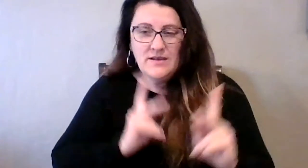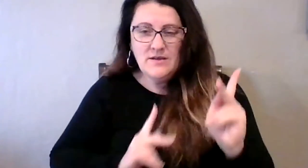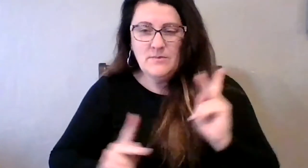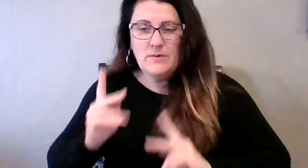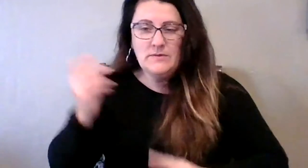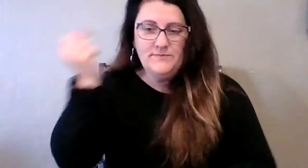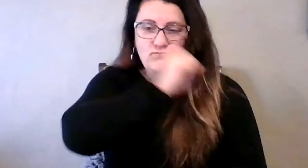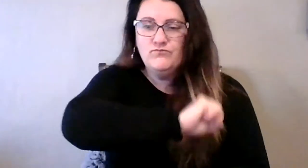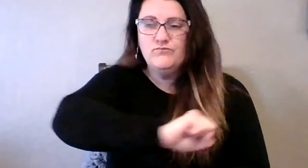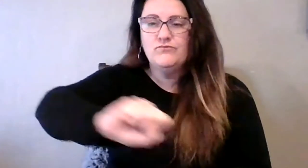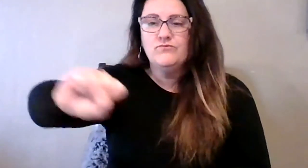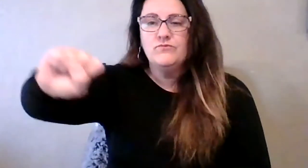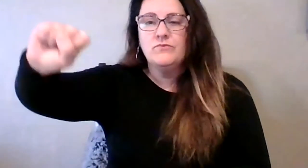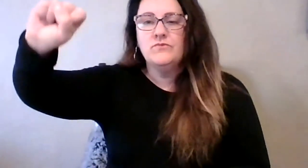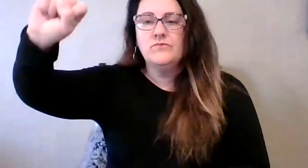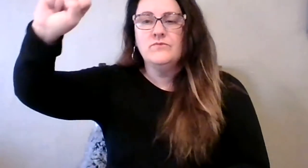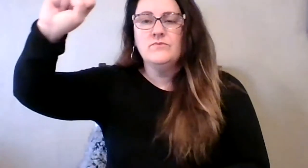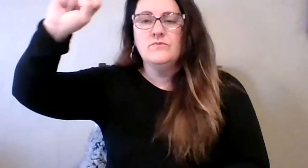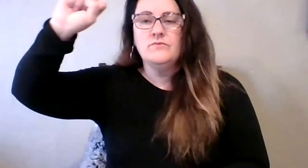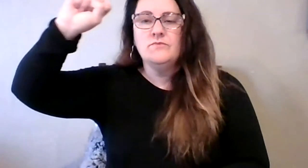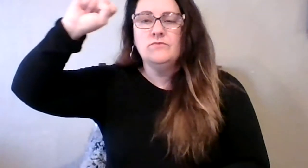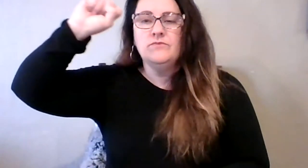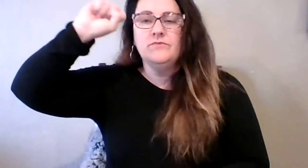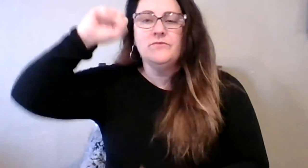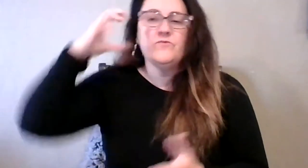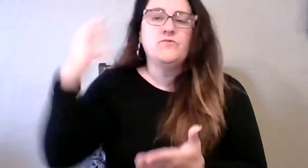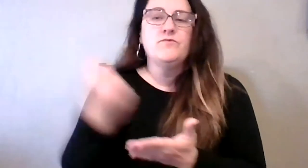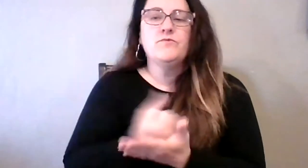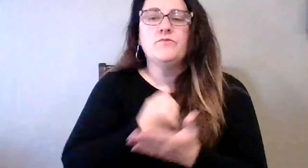up, get their share.